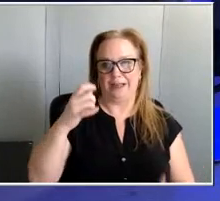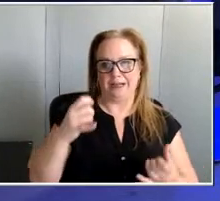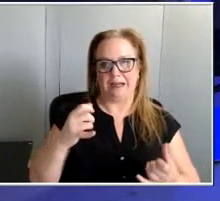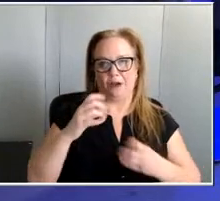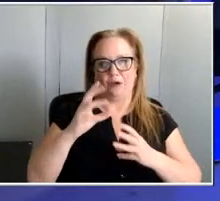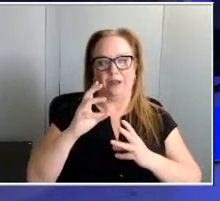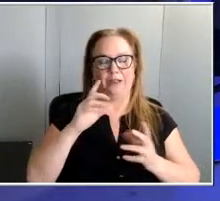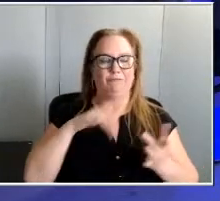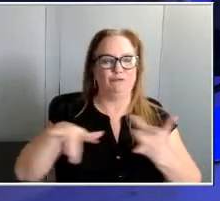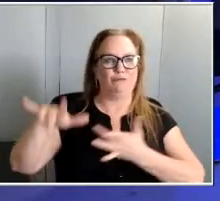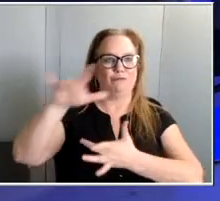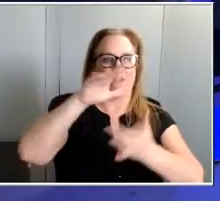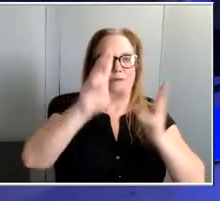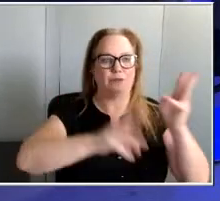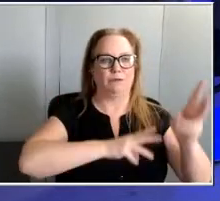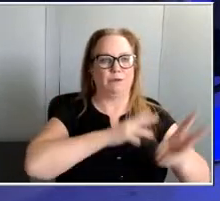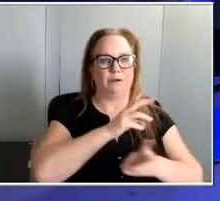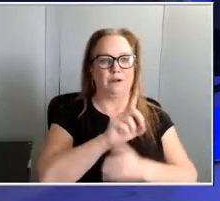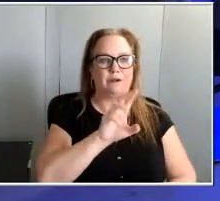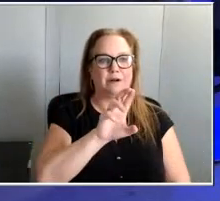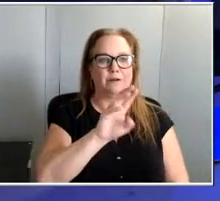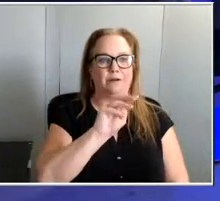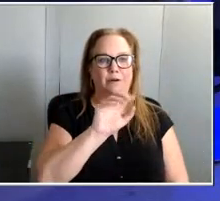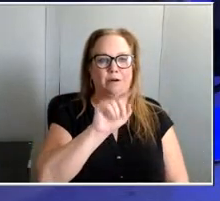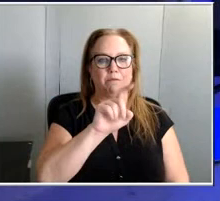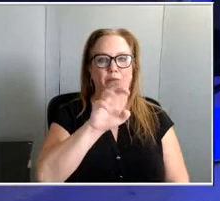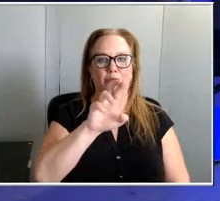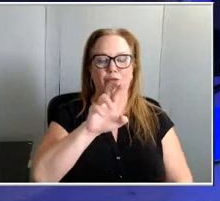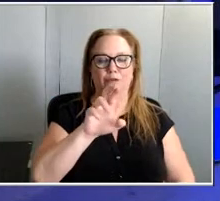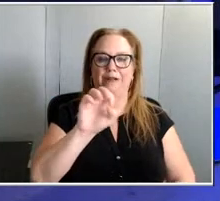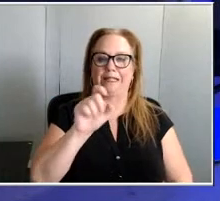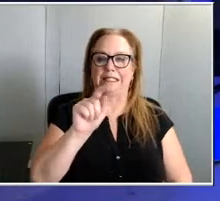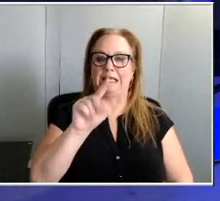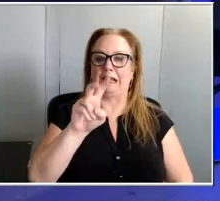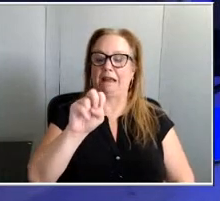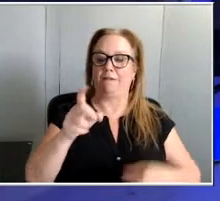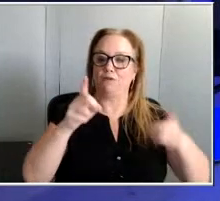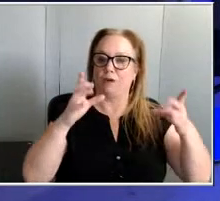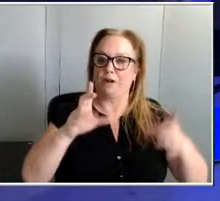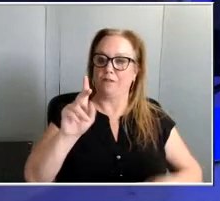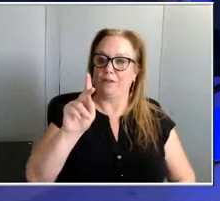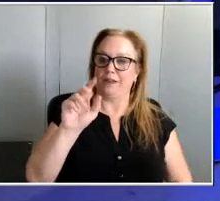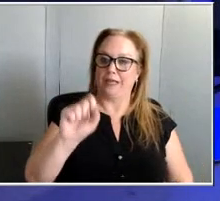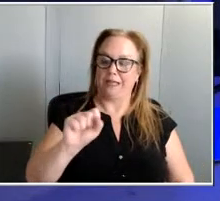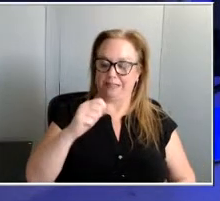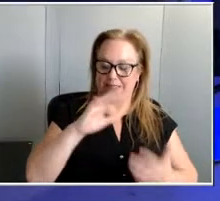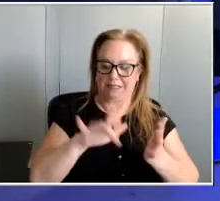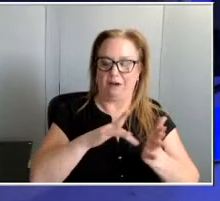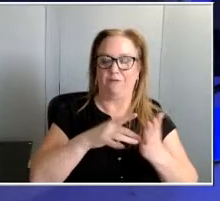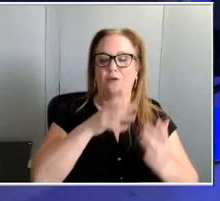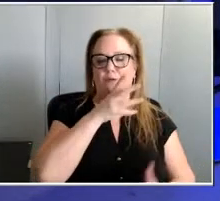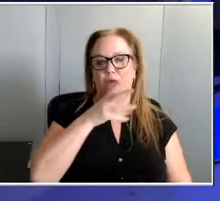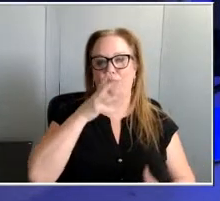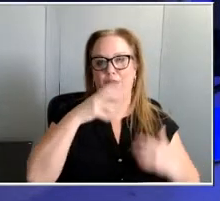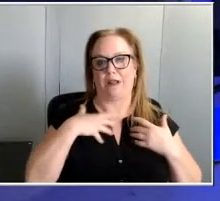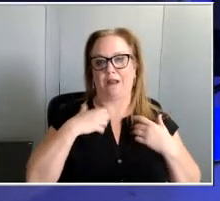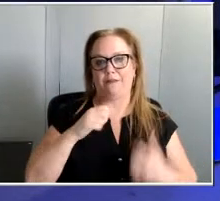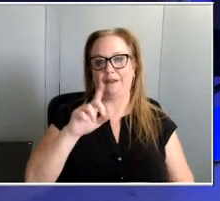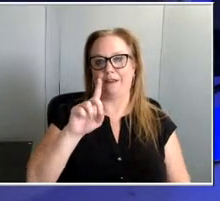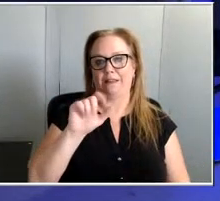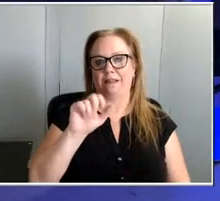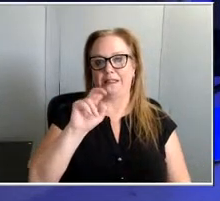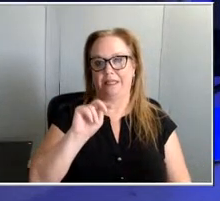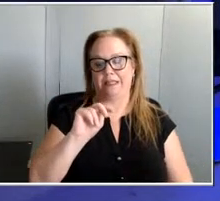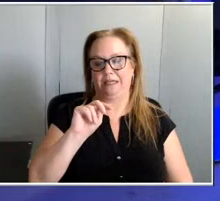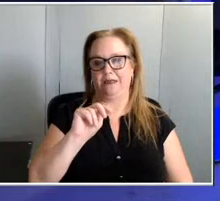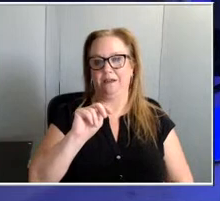traveler. Dr. Bob Mosher is the executive director of the Kansas Center for Rural Health and the dean of the University of Kansas School of